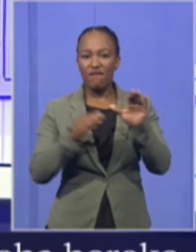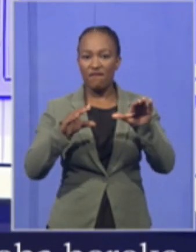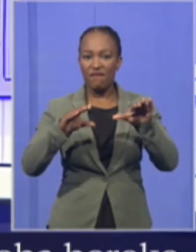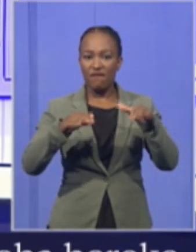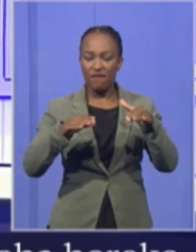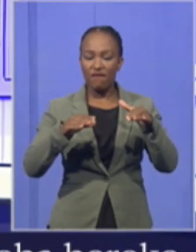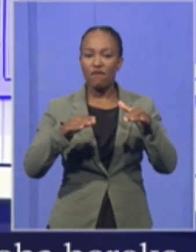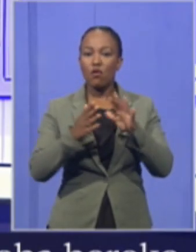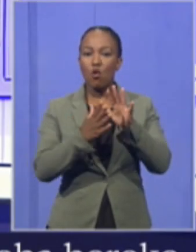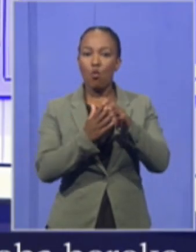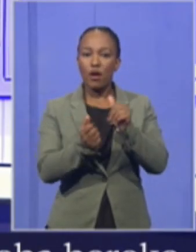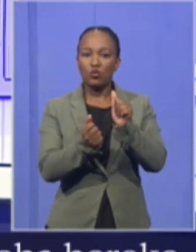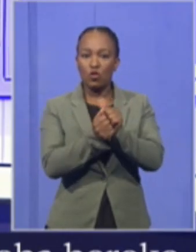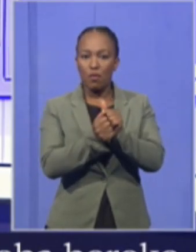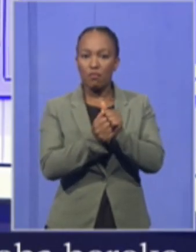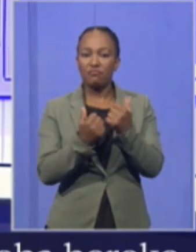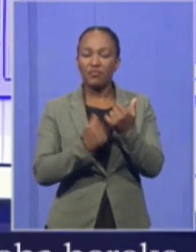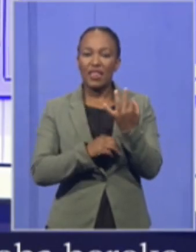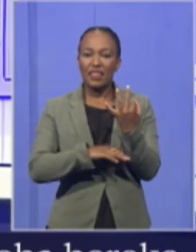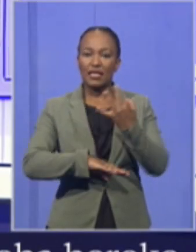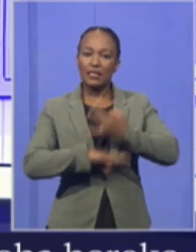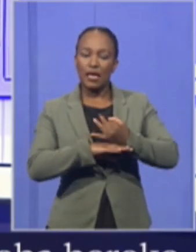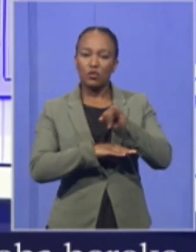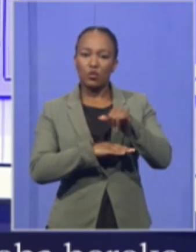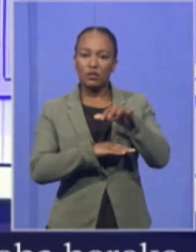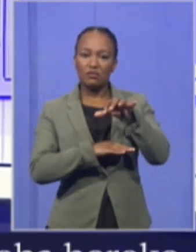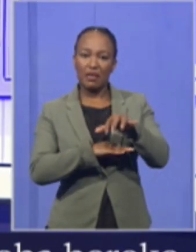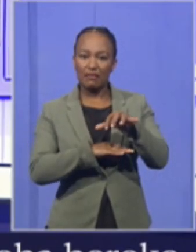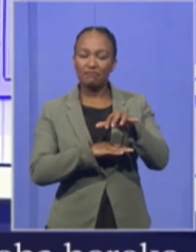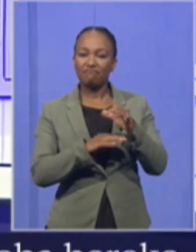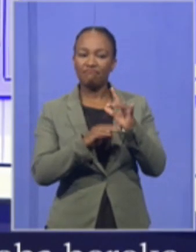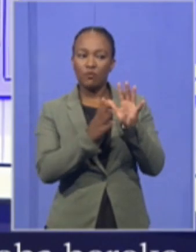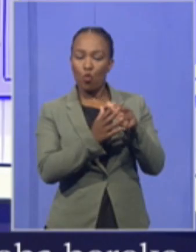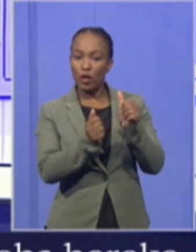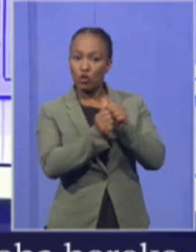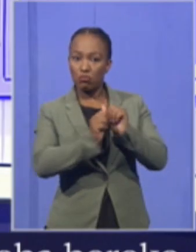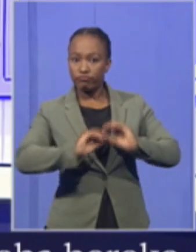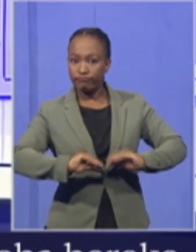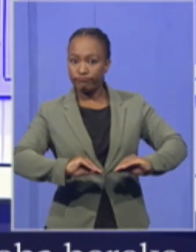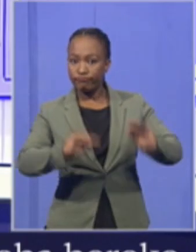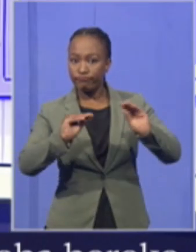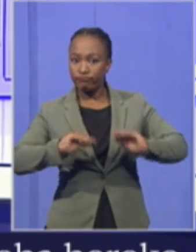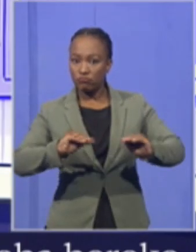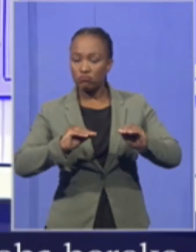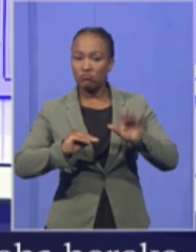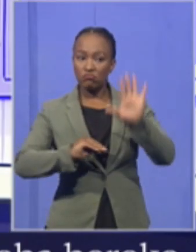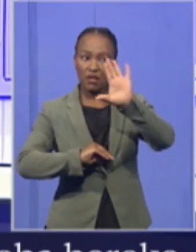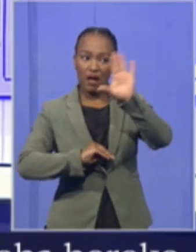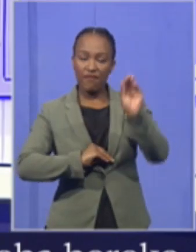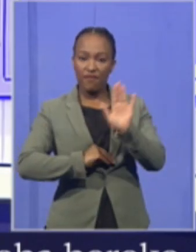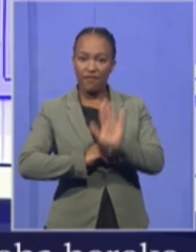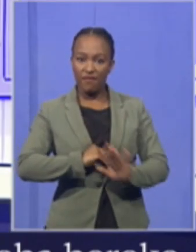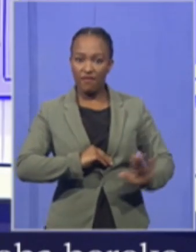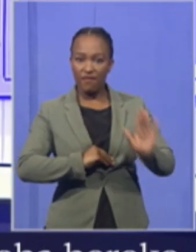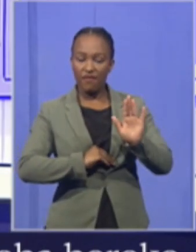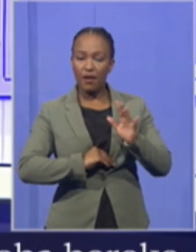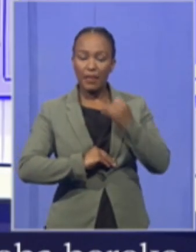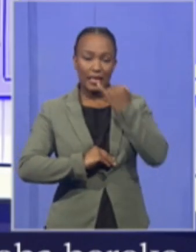tshwere workshop ya malatsi a le 3 kwa Johannesburg ka maiteko a go netefatsa gore kgwele ya kontinente eno ga e nne